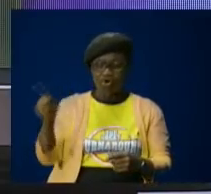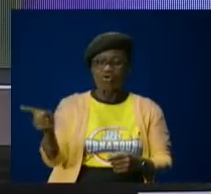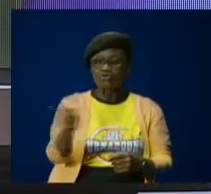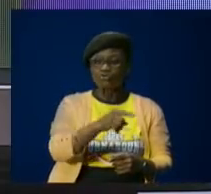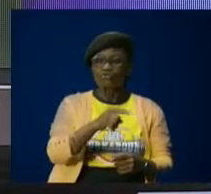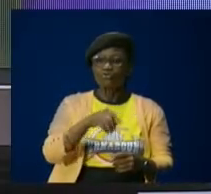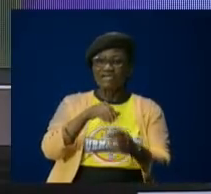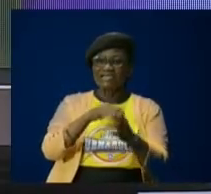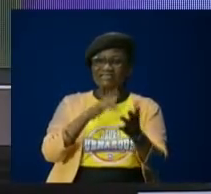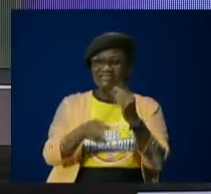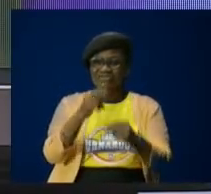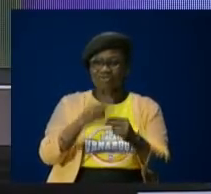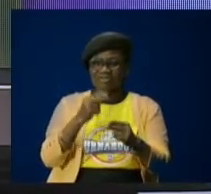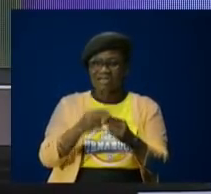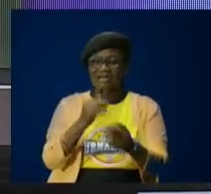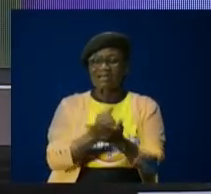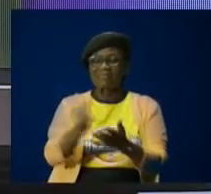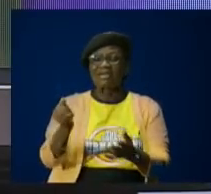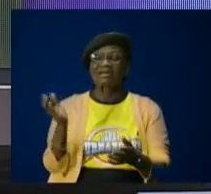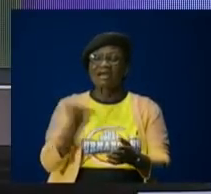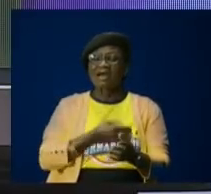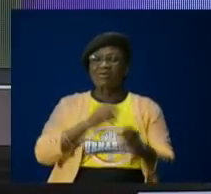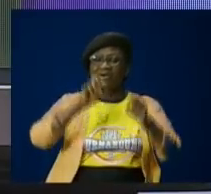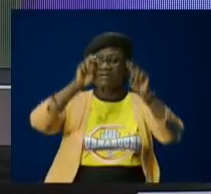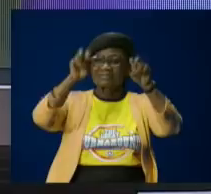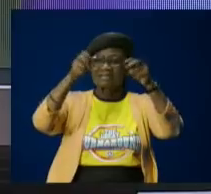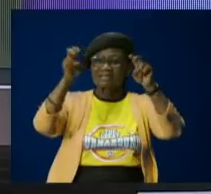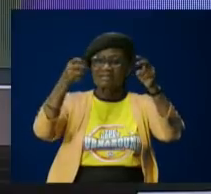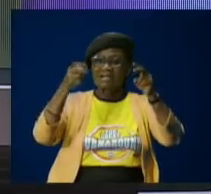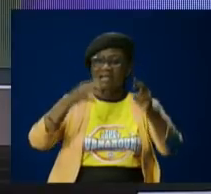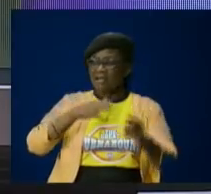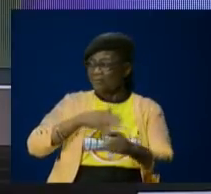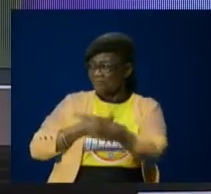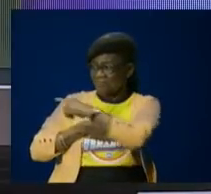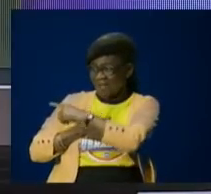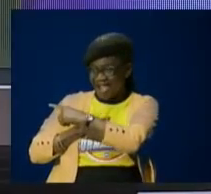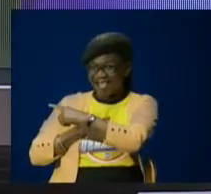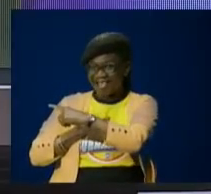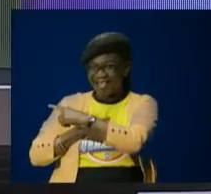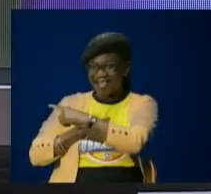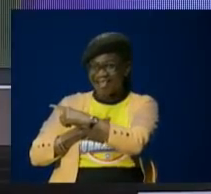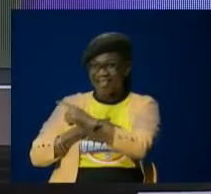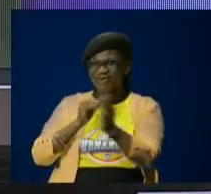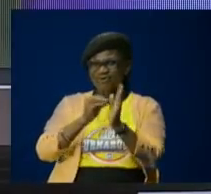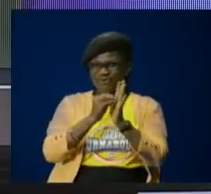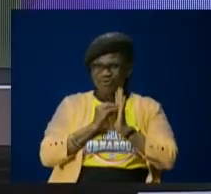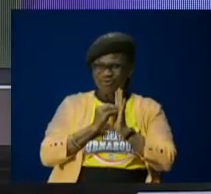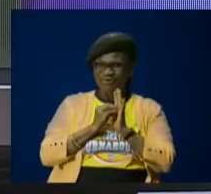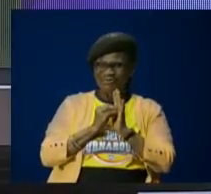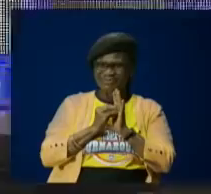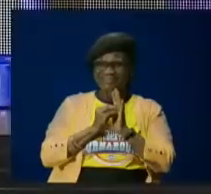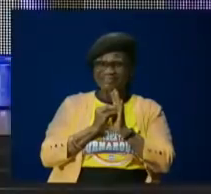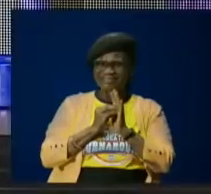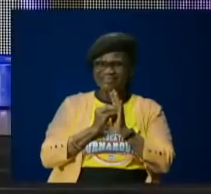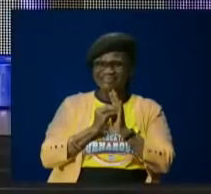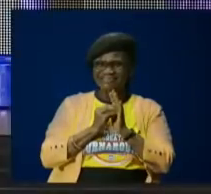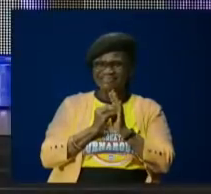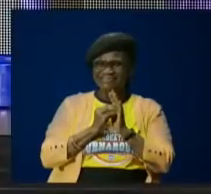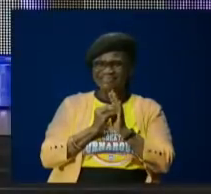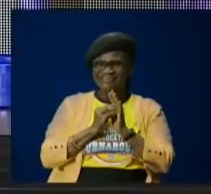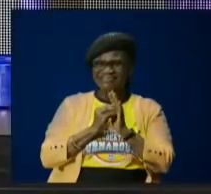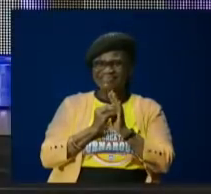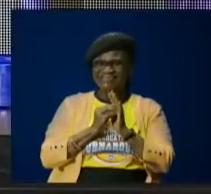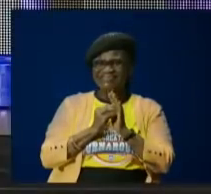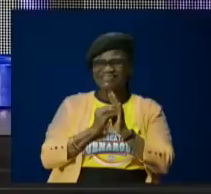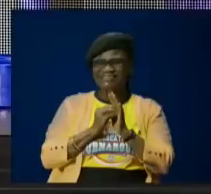Our text today, my own text, and I'm sure